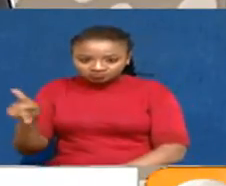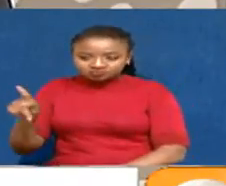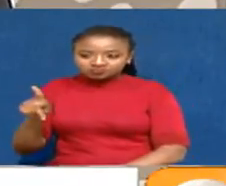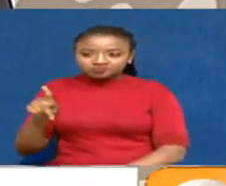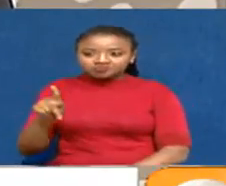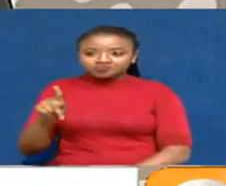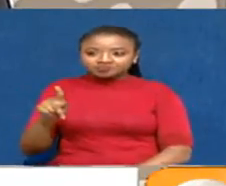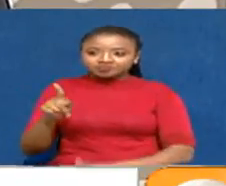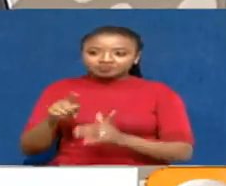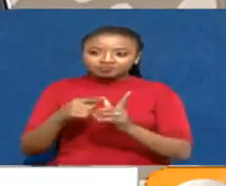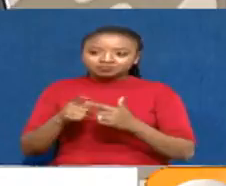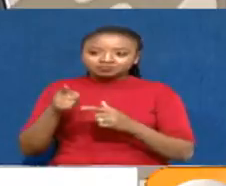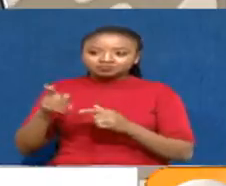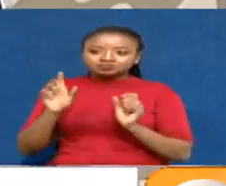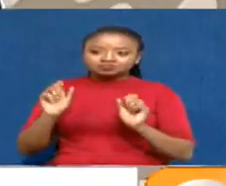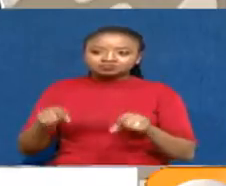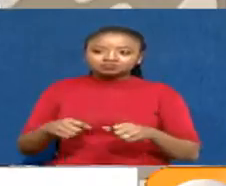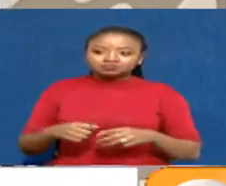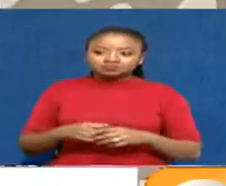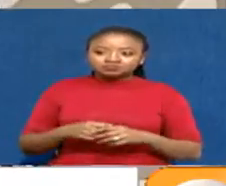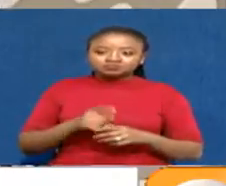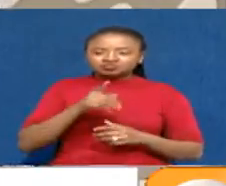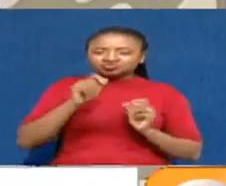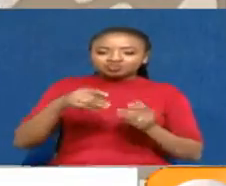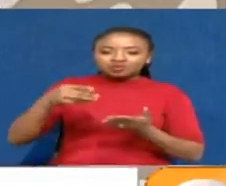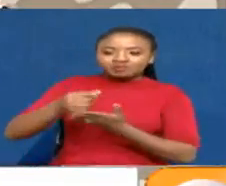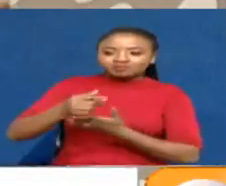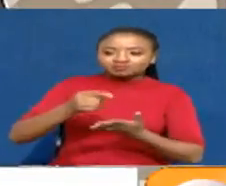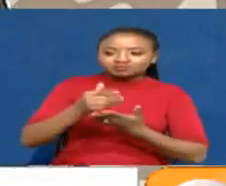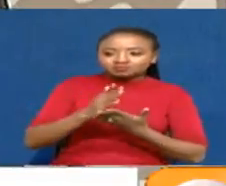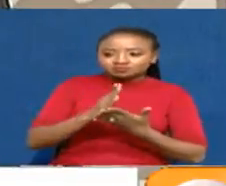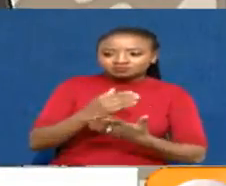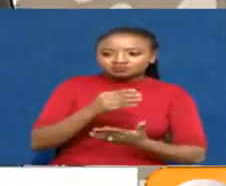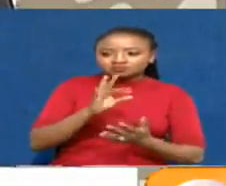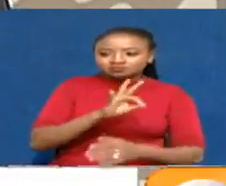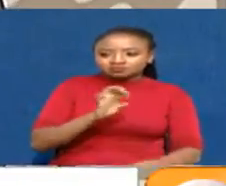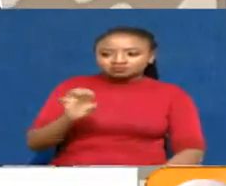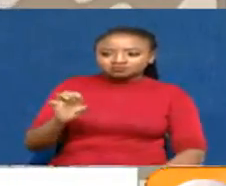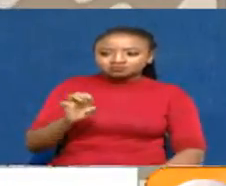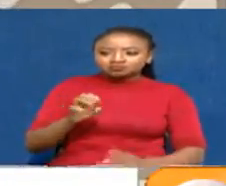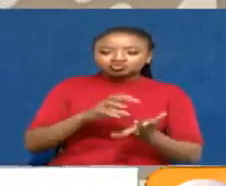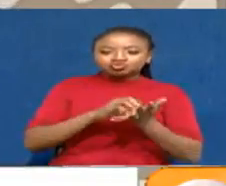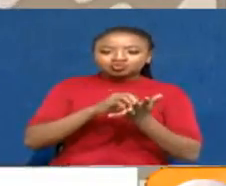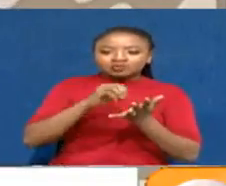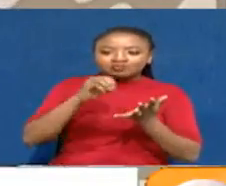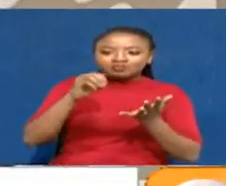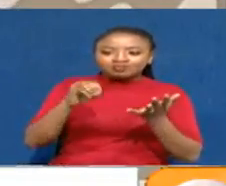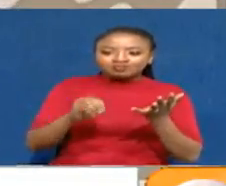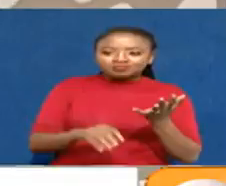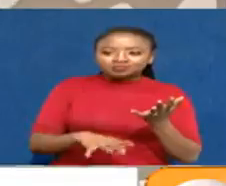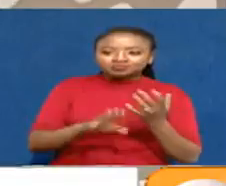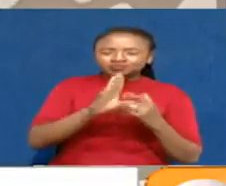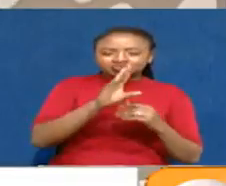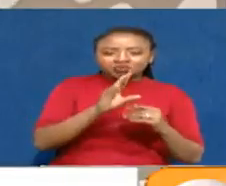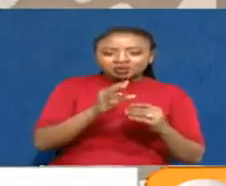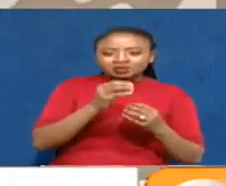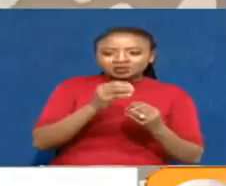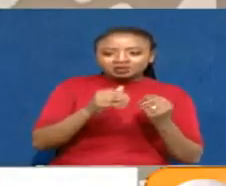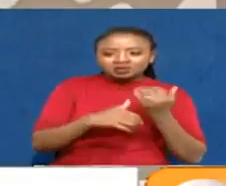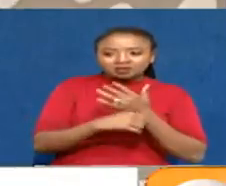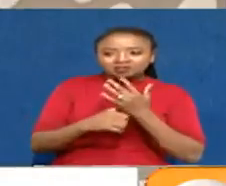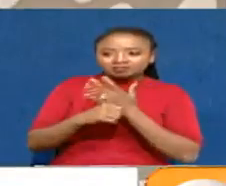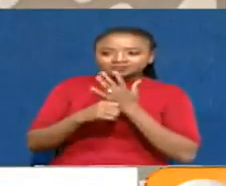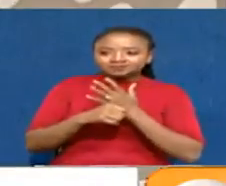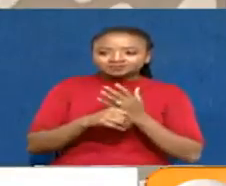lender you can pay some fee to remove your data from certain area, because taking 5 years